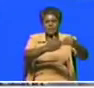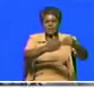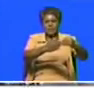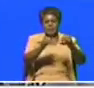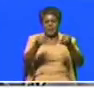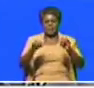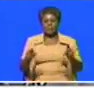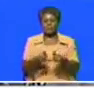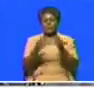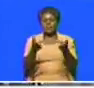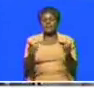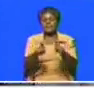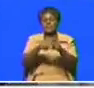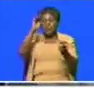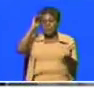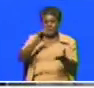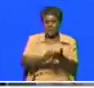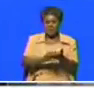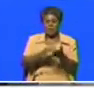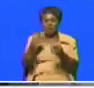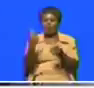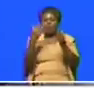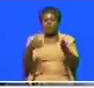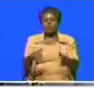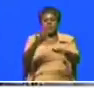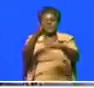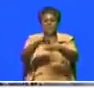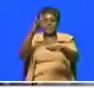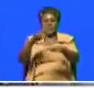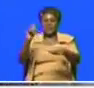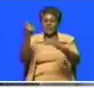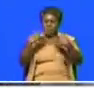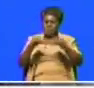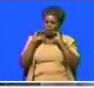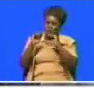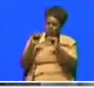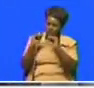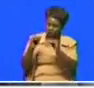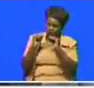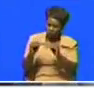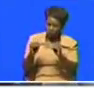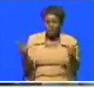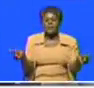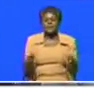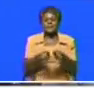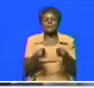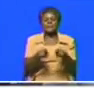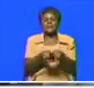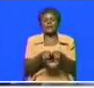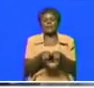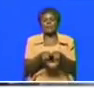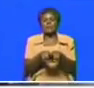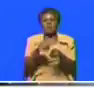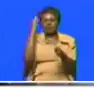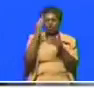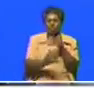initiatives, and we believe that this is the only way we can sensitize Kenyans, educate them, and also end the